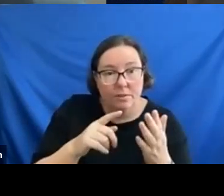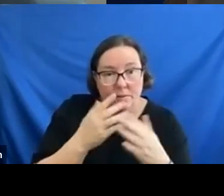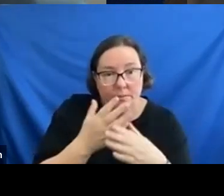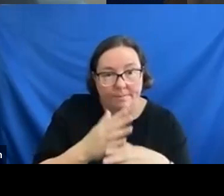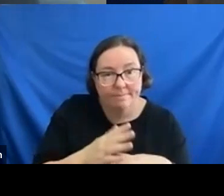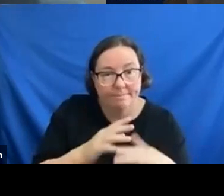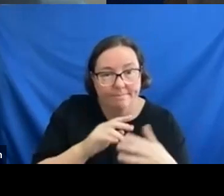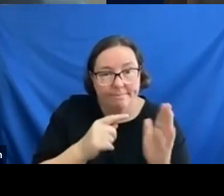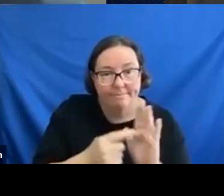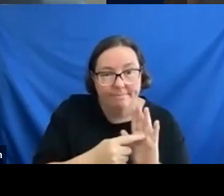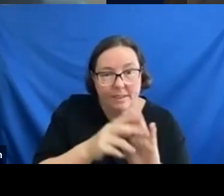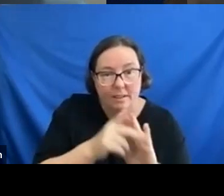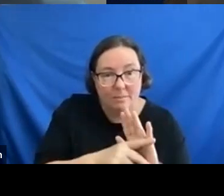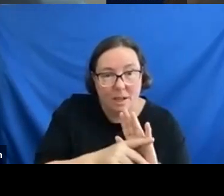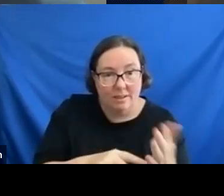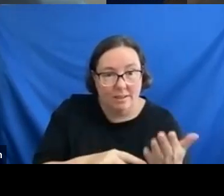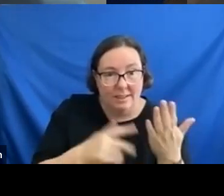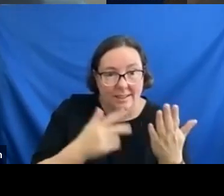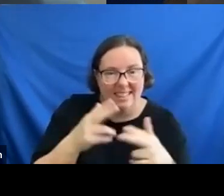deconstruct the policy,